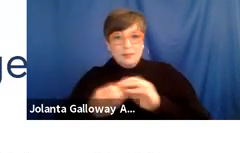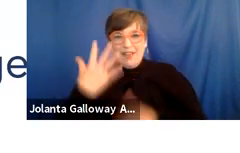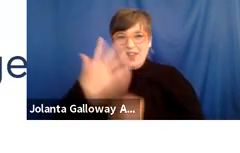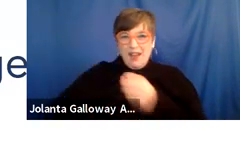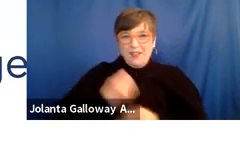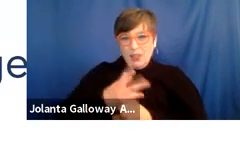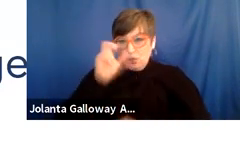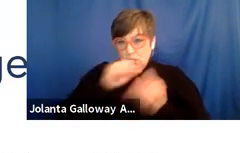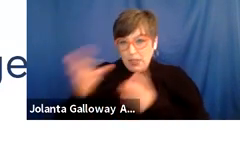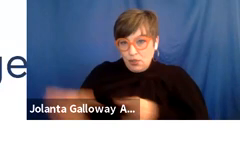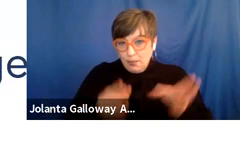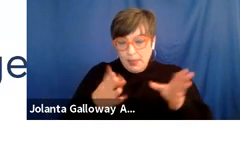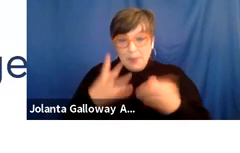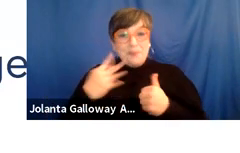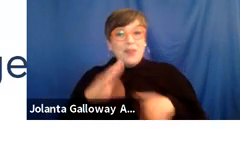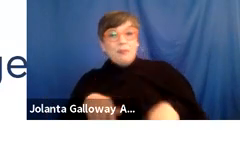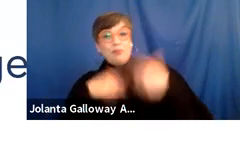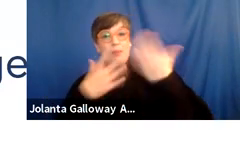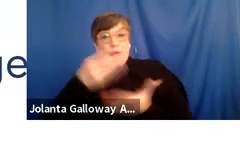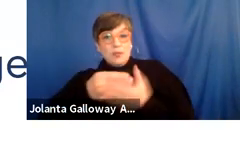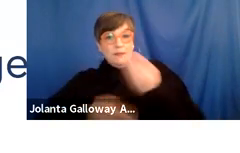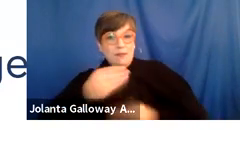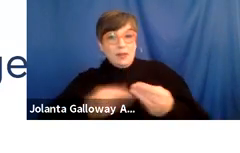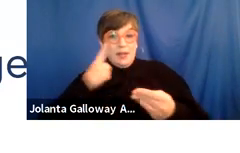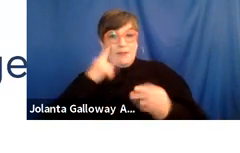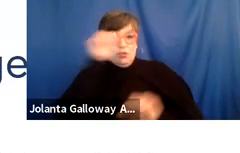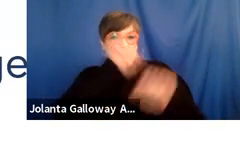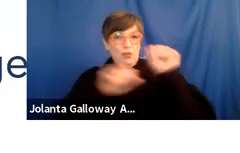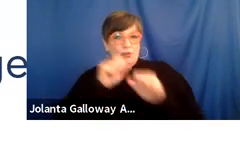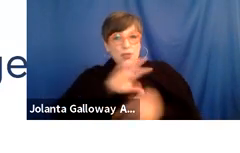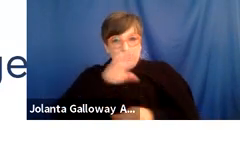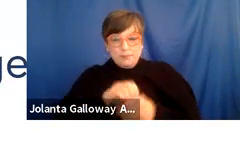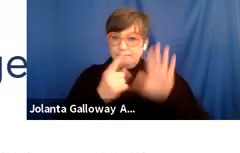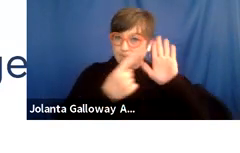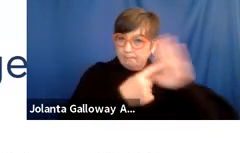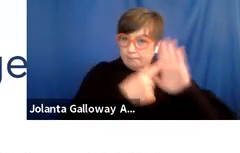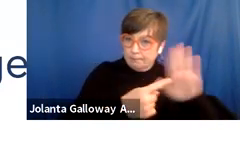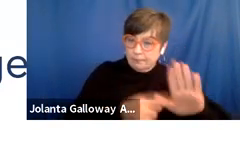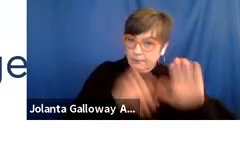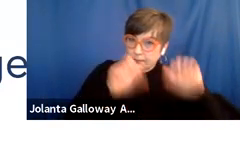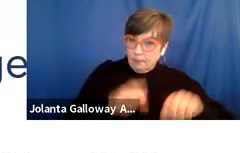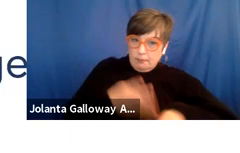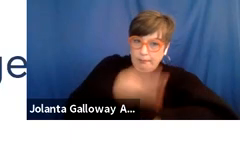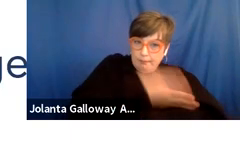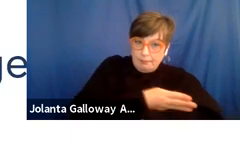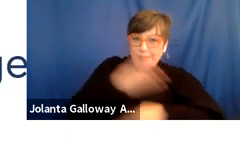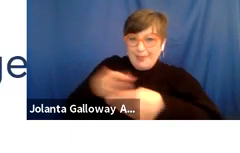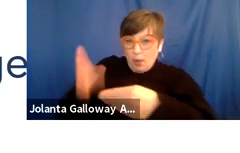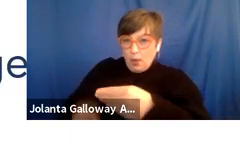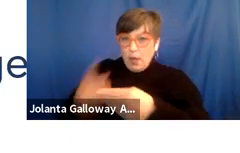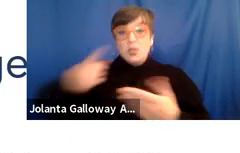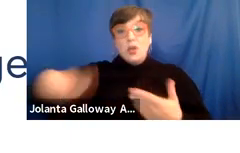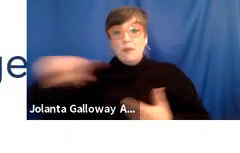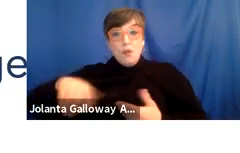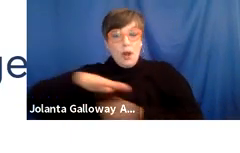plan and the proposed funding to strategies with demonstrated ability to improve outcomes for the